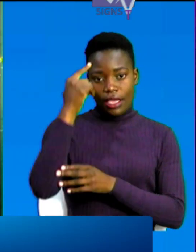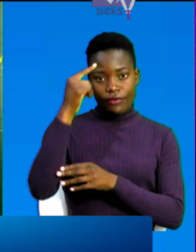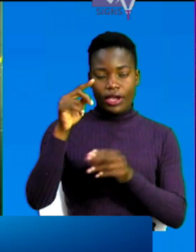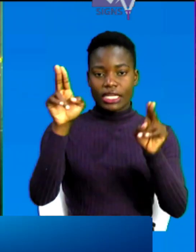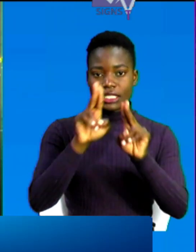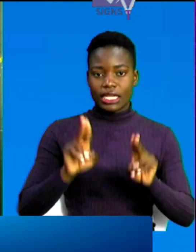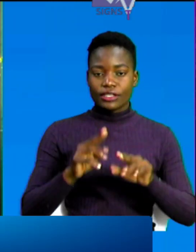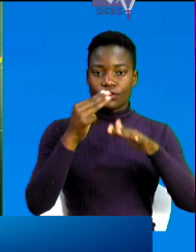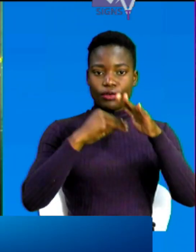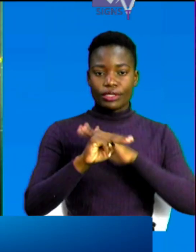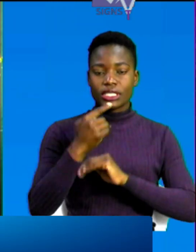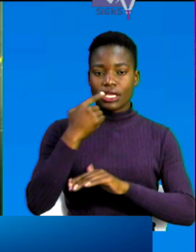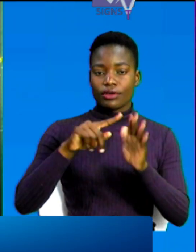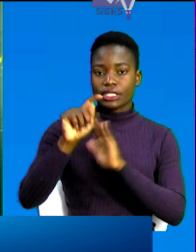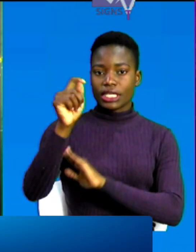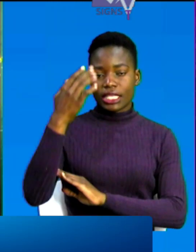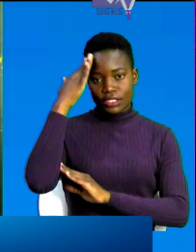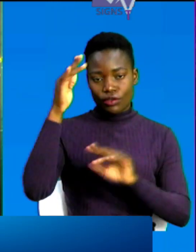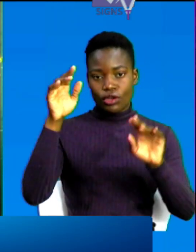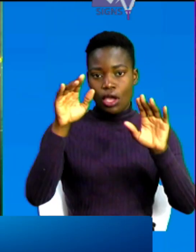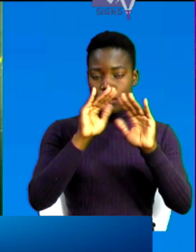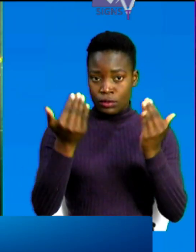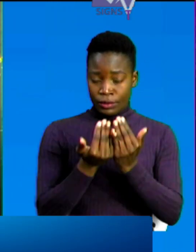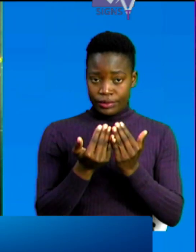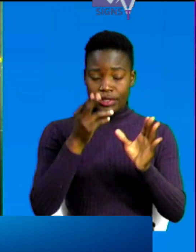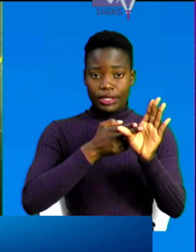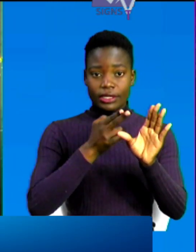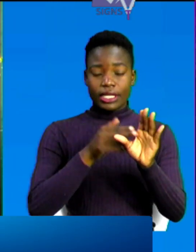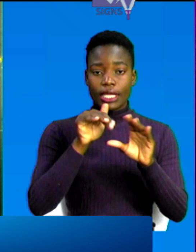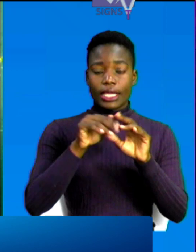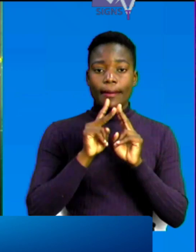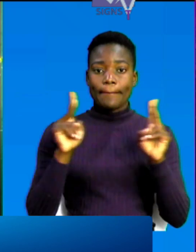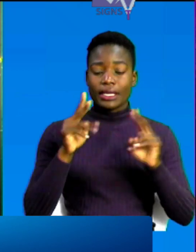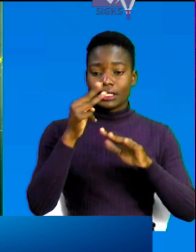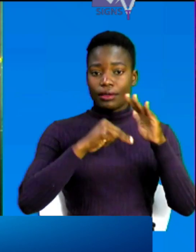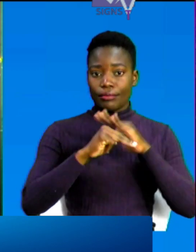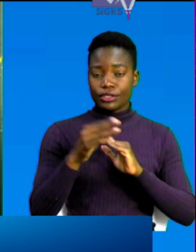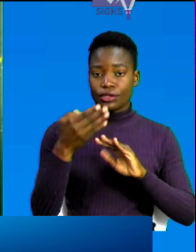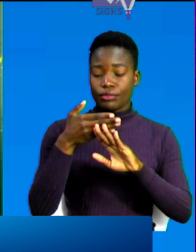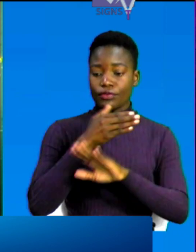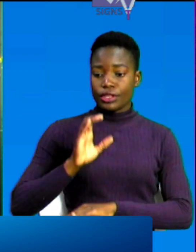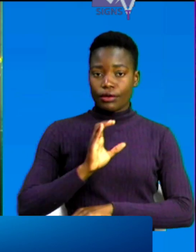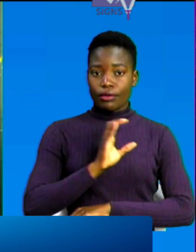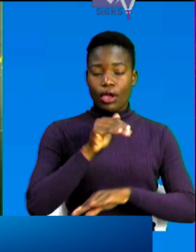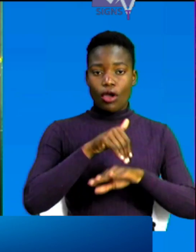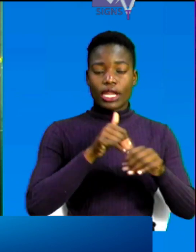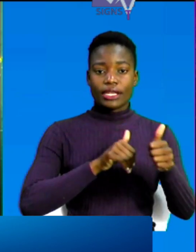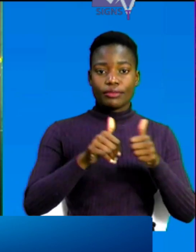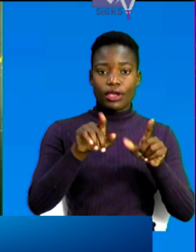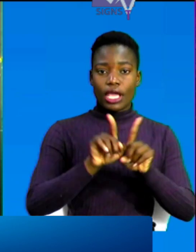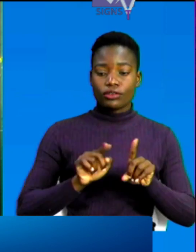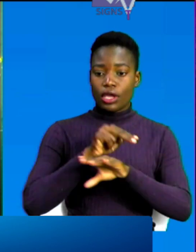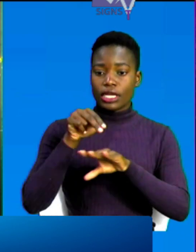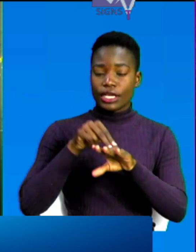Kenya is known globally for participating in peace missions. Appearing before the Committee on Administration and